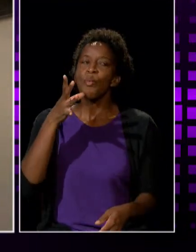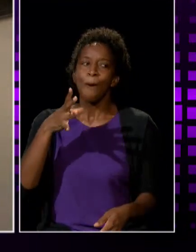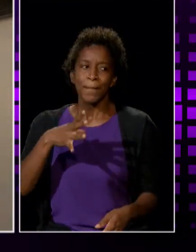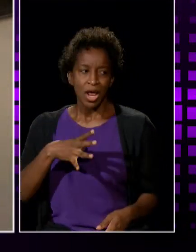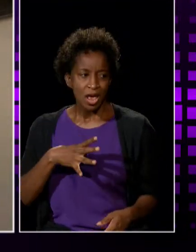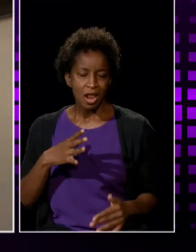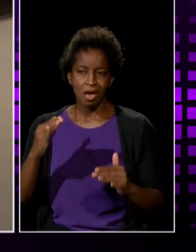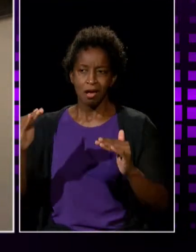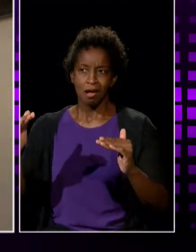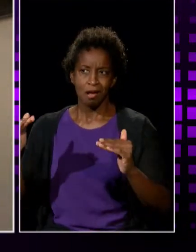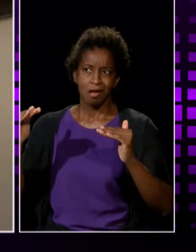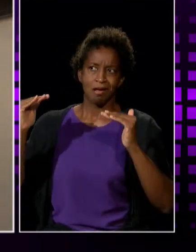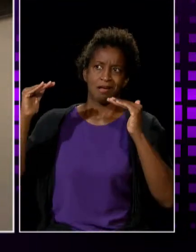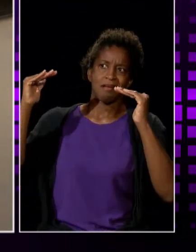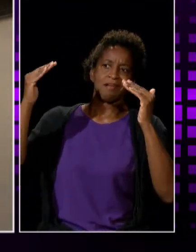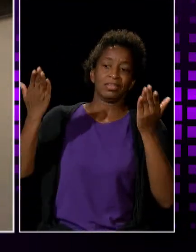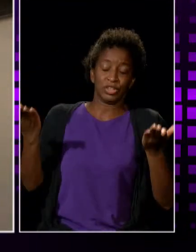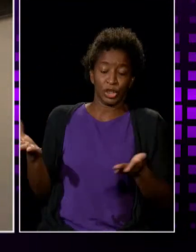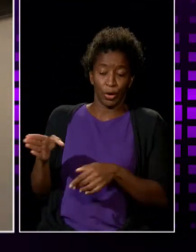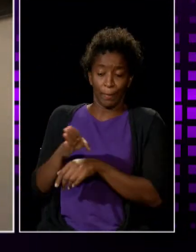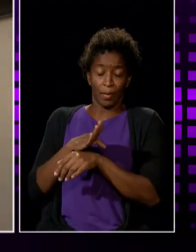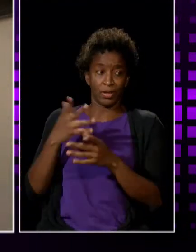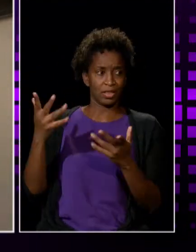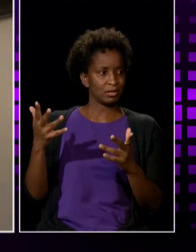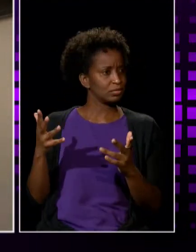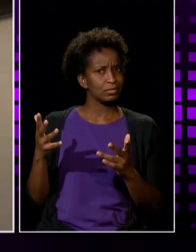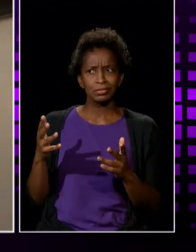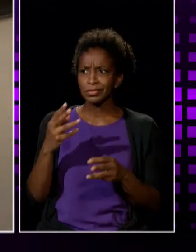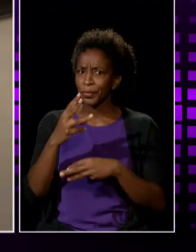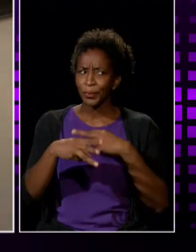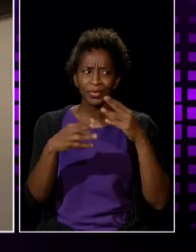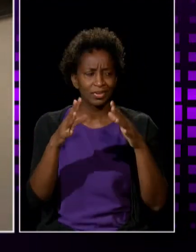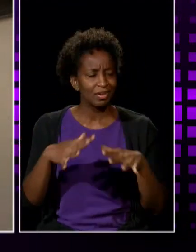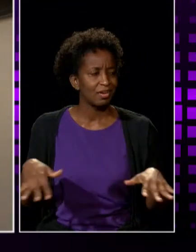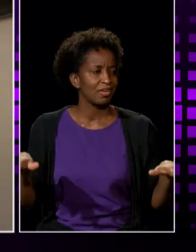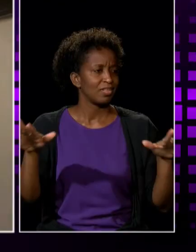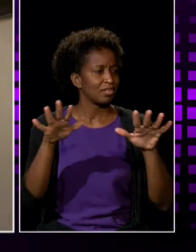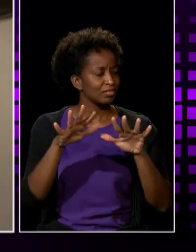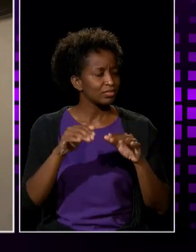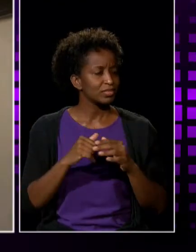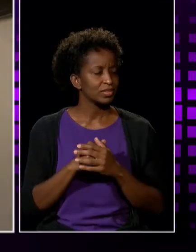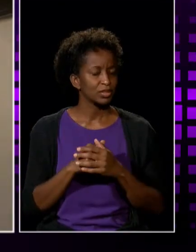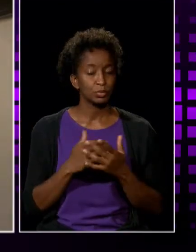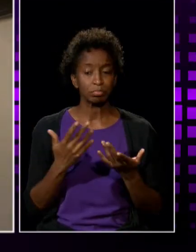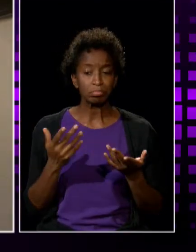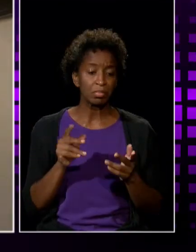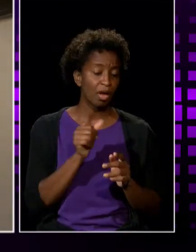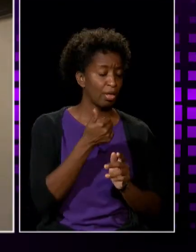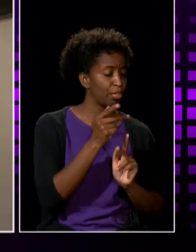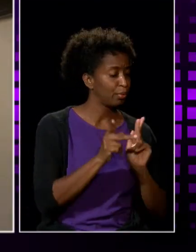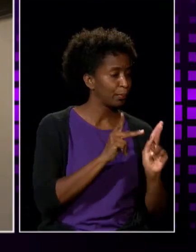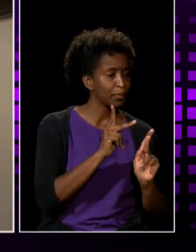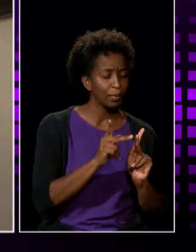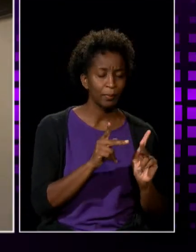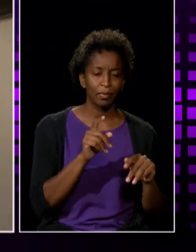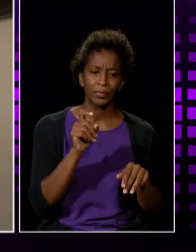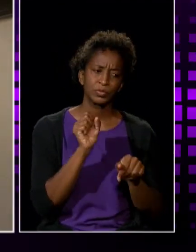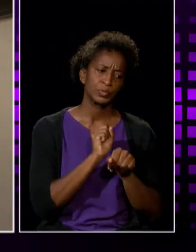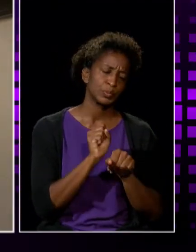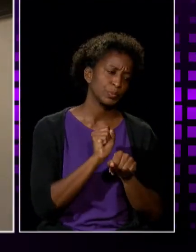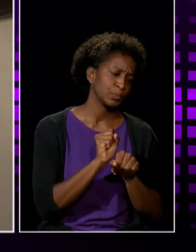world, and that is absolutely phenomenal. I mean, she's doing things that would take people their entire life to do. Yes.